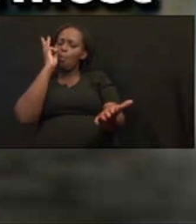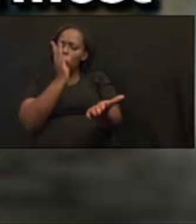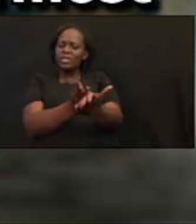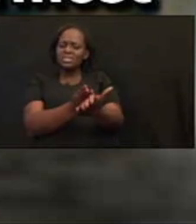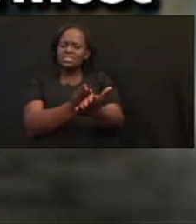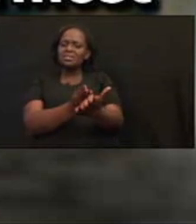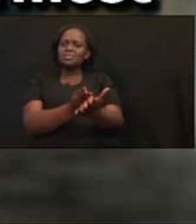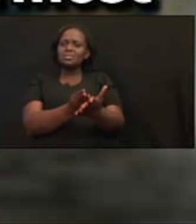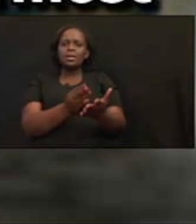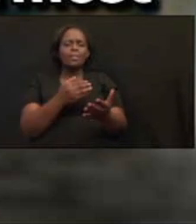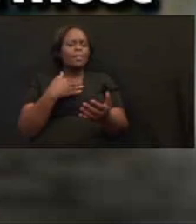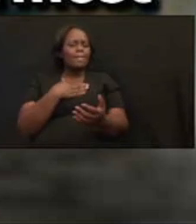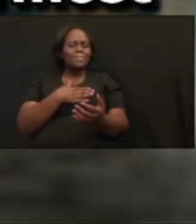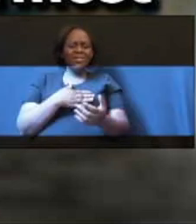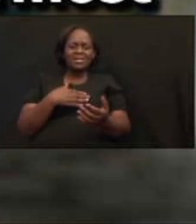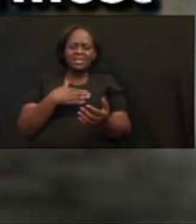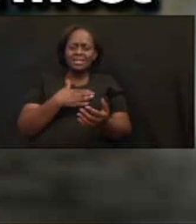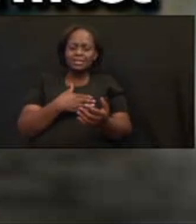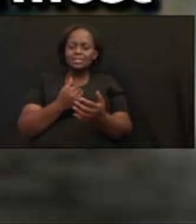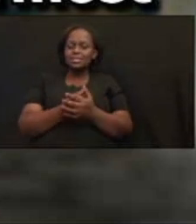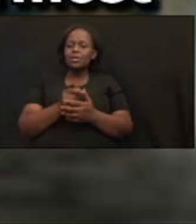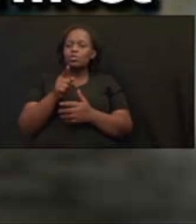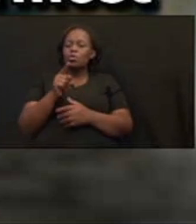to describe the geography of your witness.